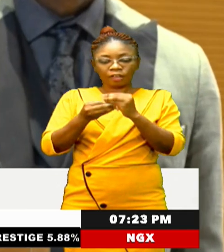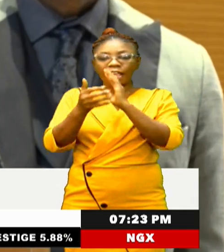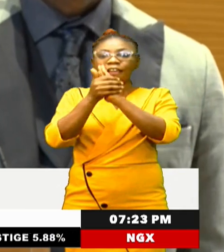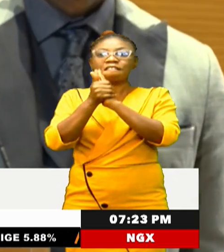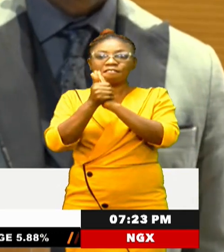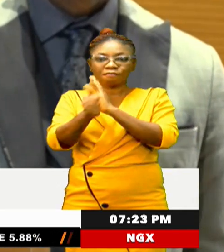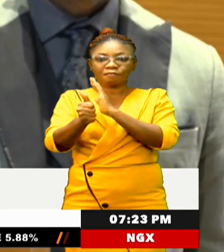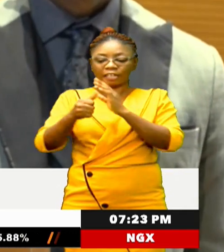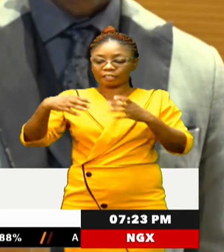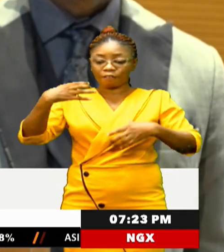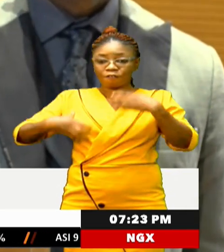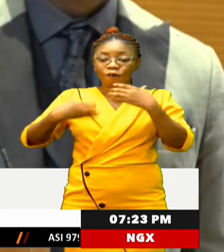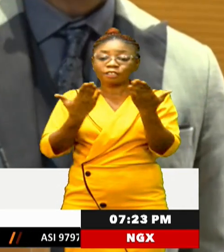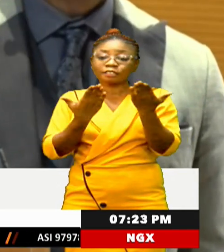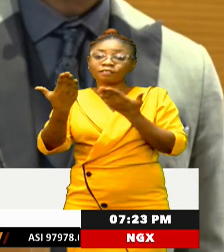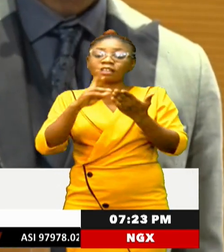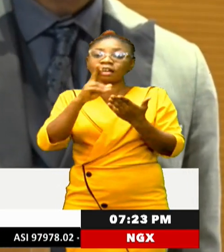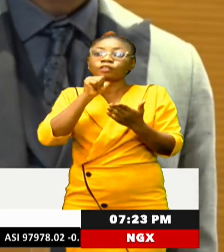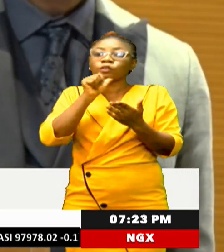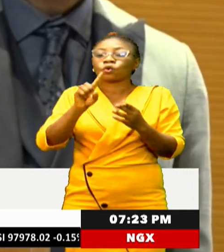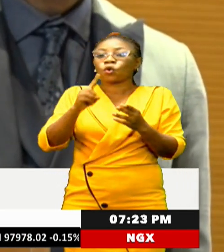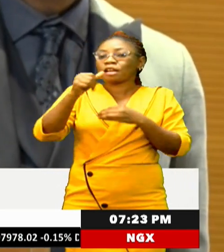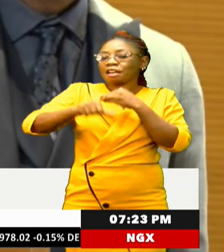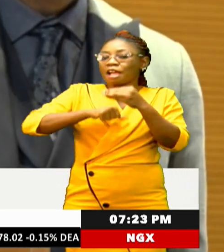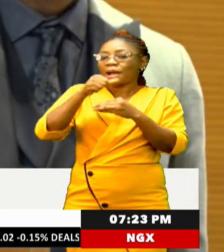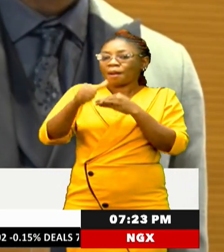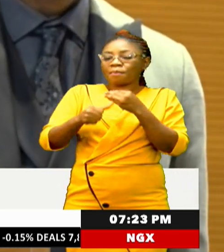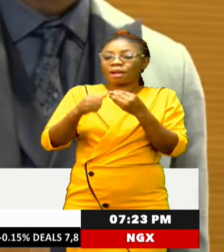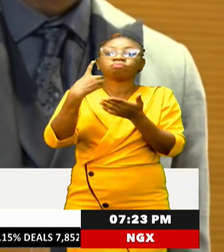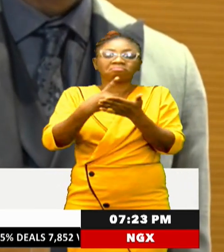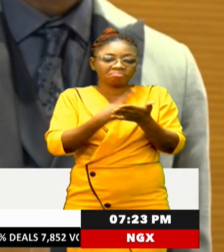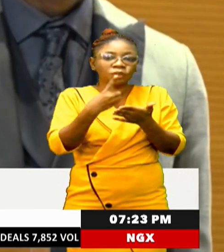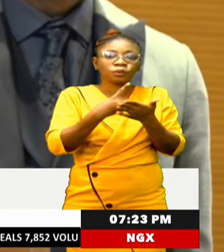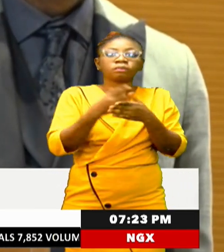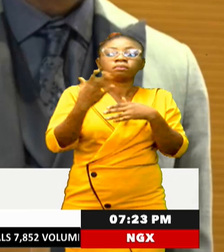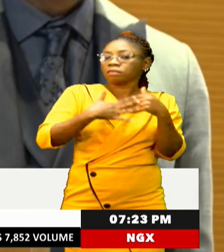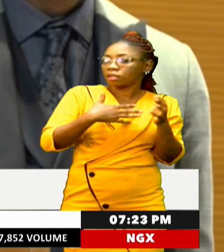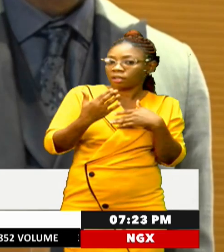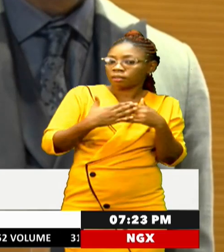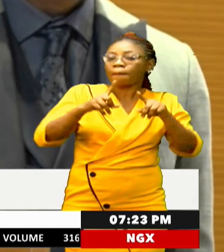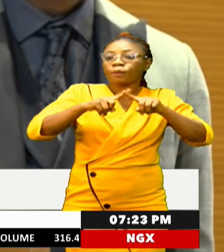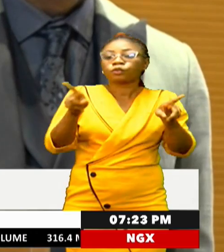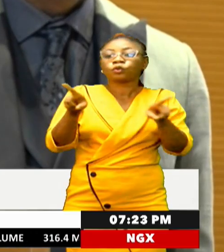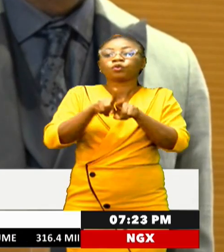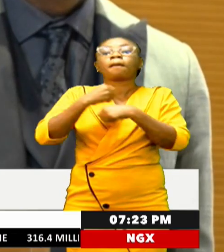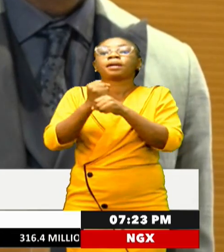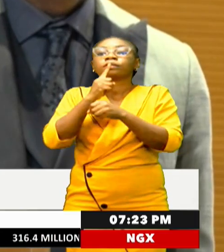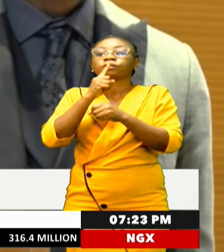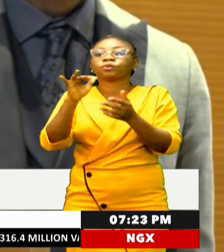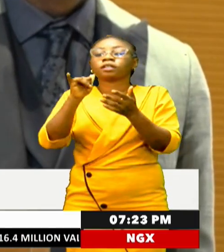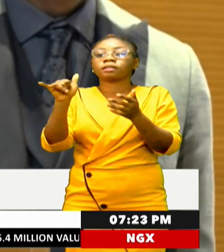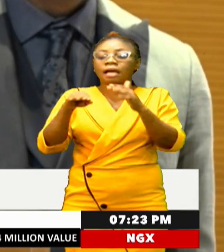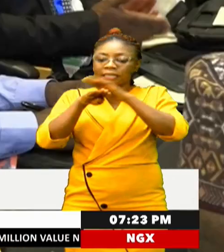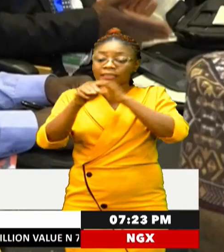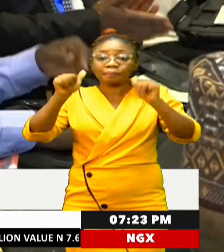effective court services are not merely about expediting cases, they are about ensuring